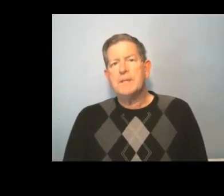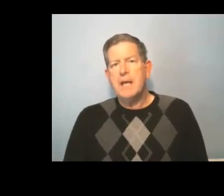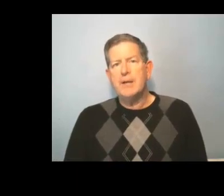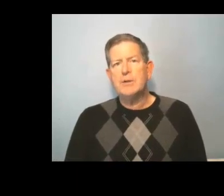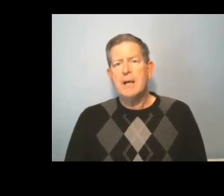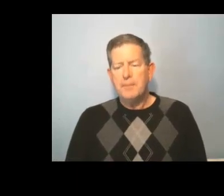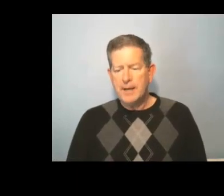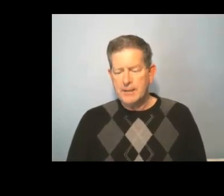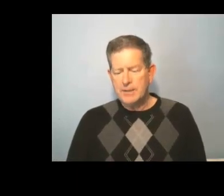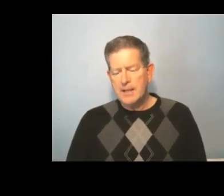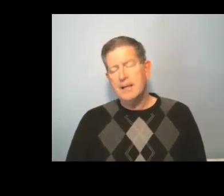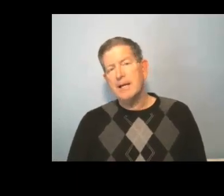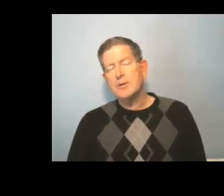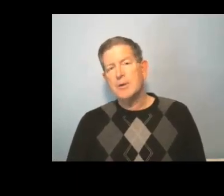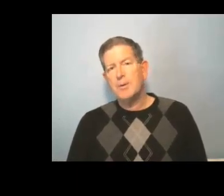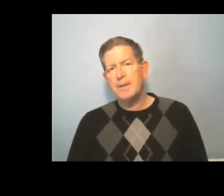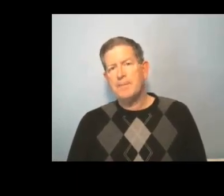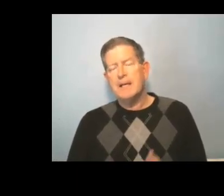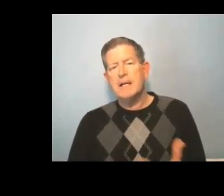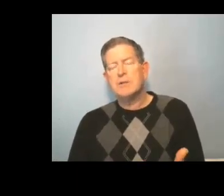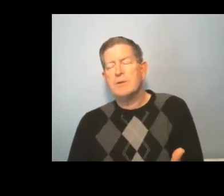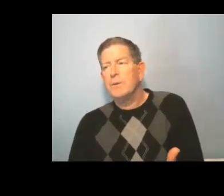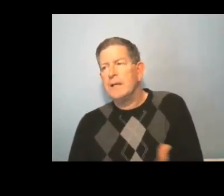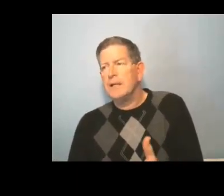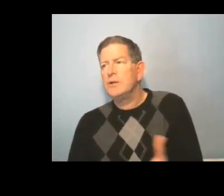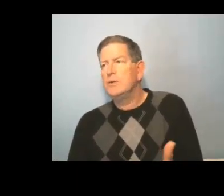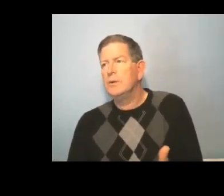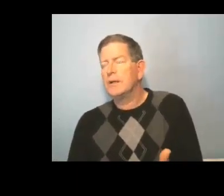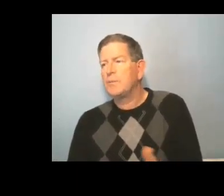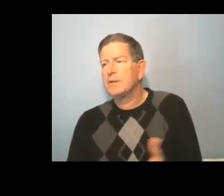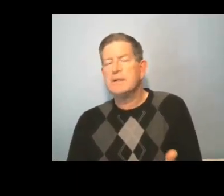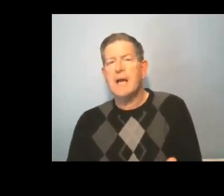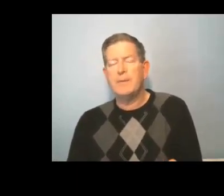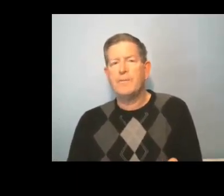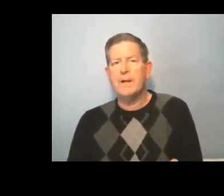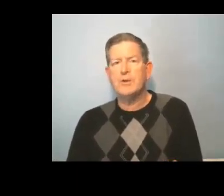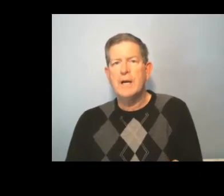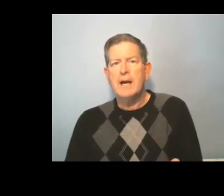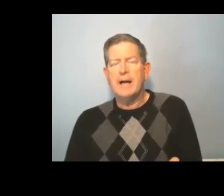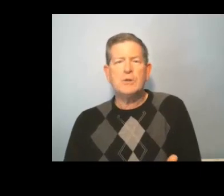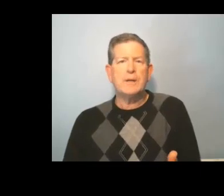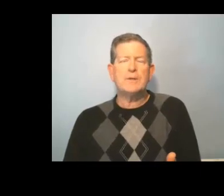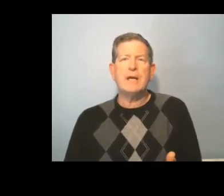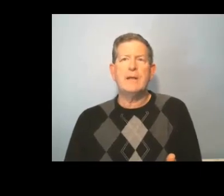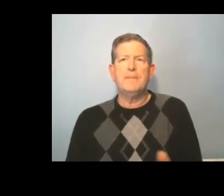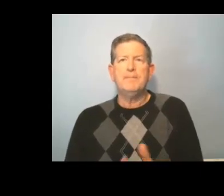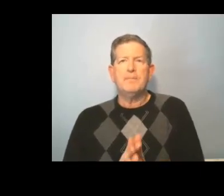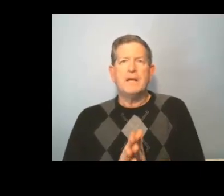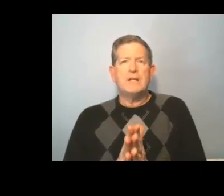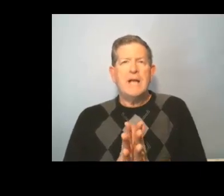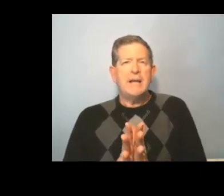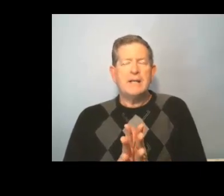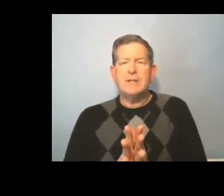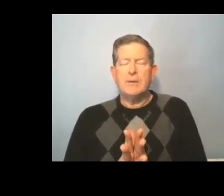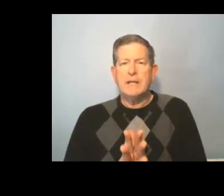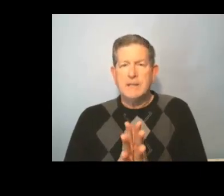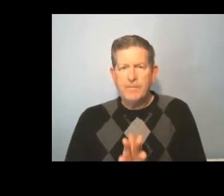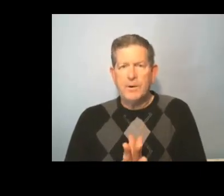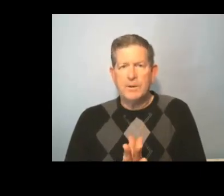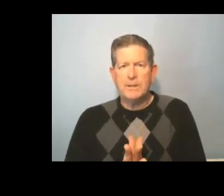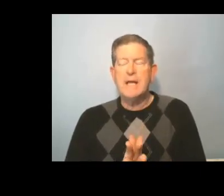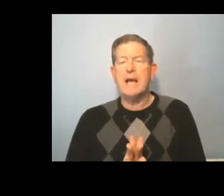activity takes place. And so as we get into expressing time in French, I just want to say that it's not